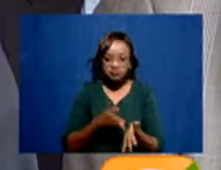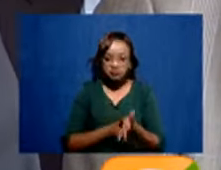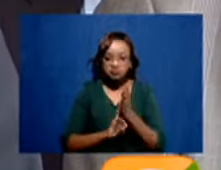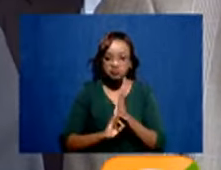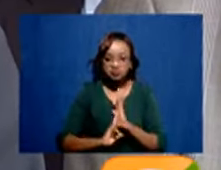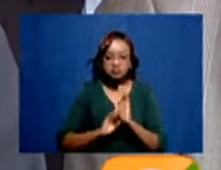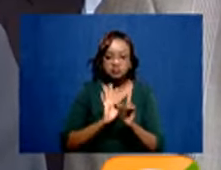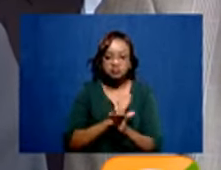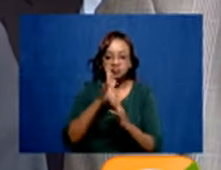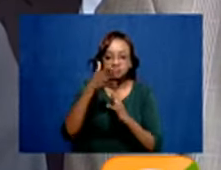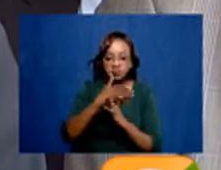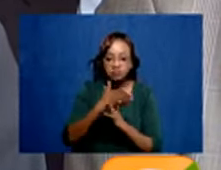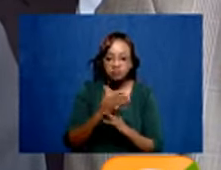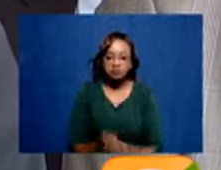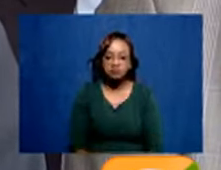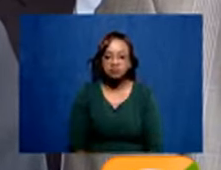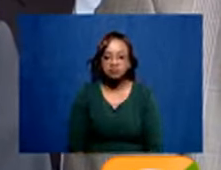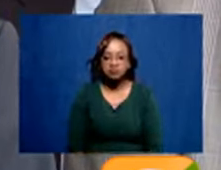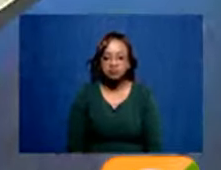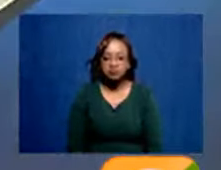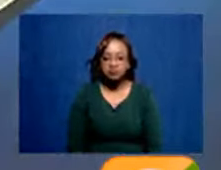divine intervention.